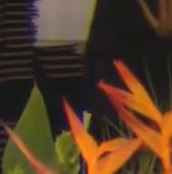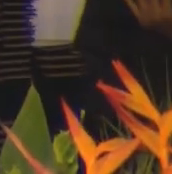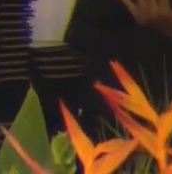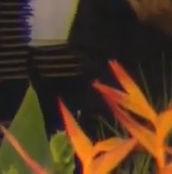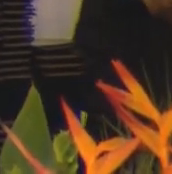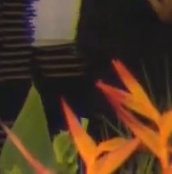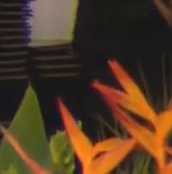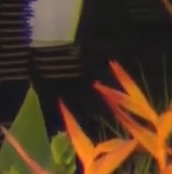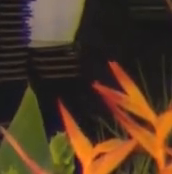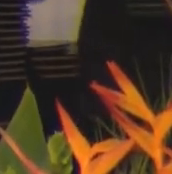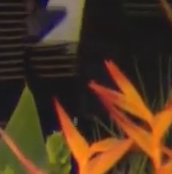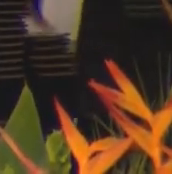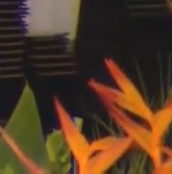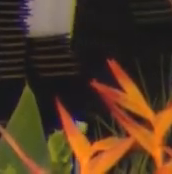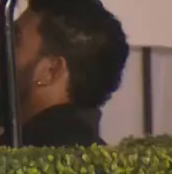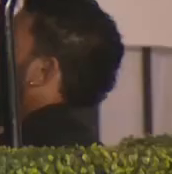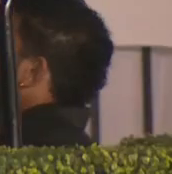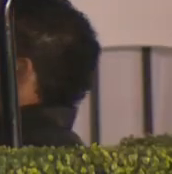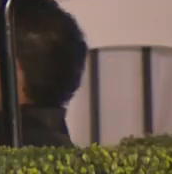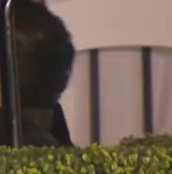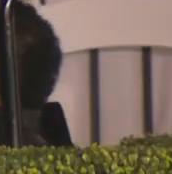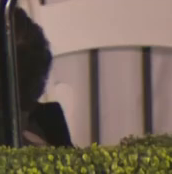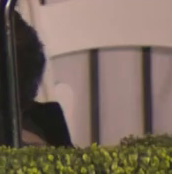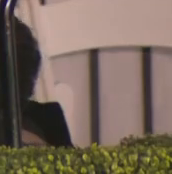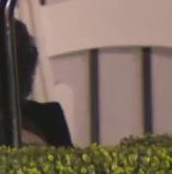Margarita Alejandra Lamas.